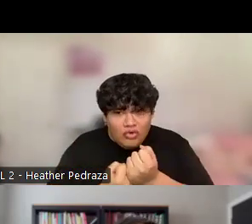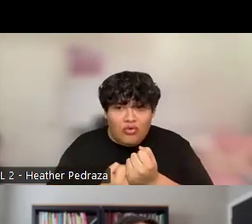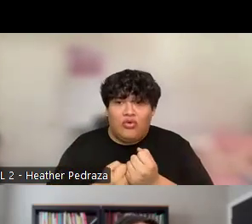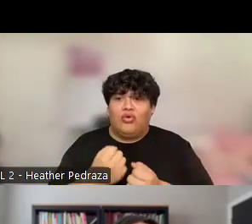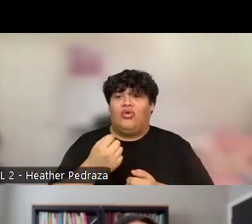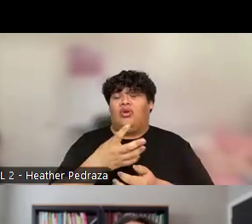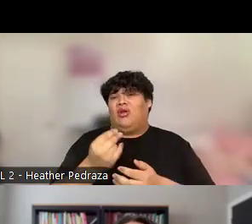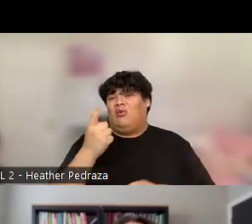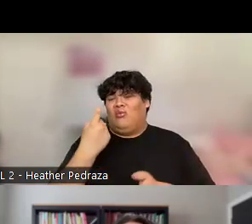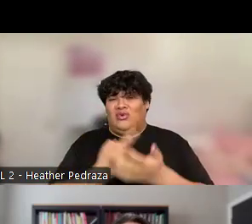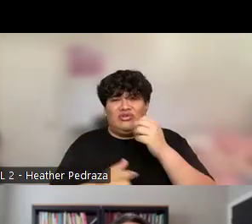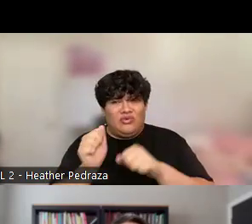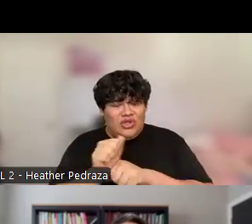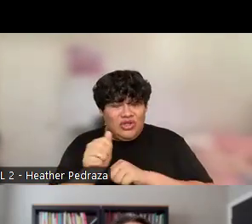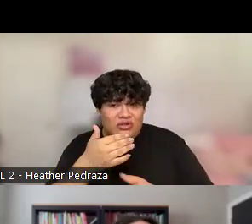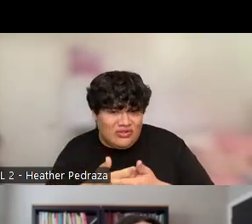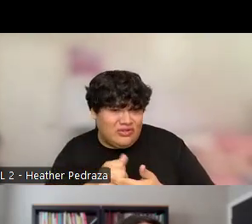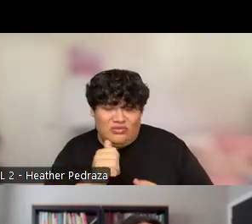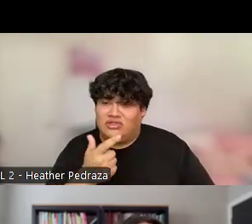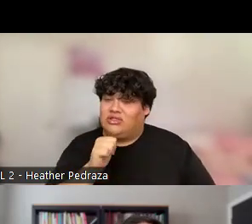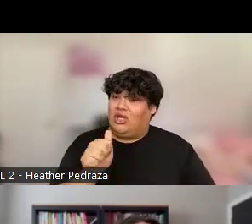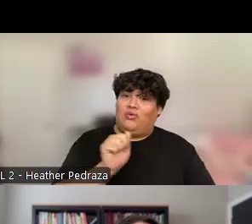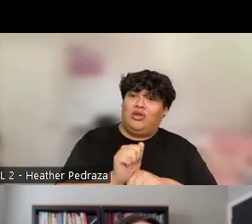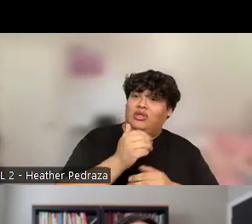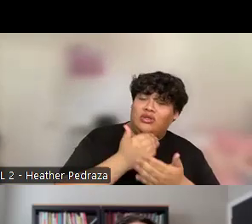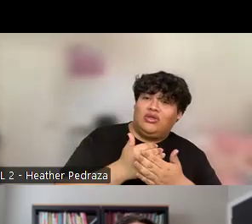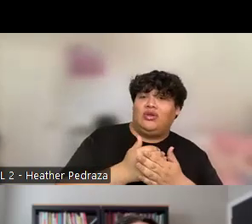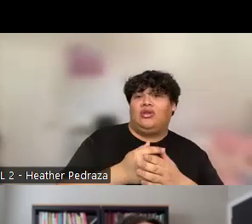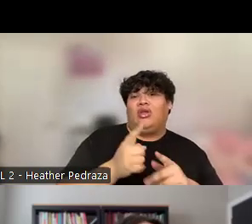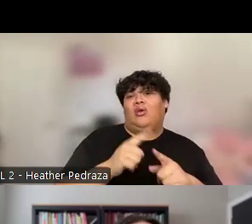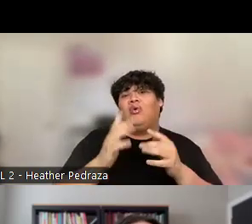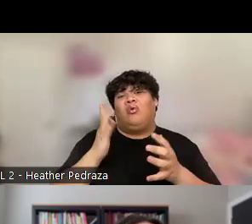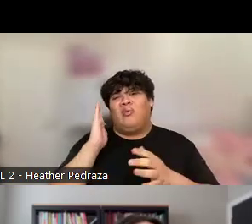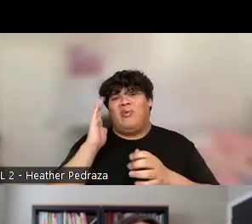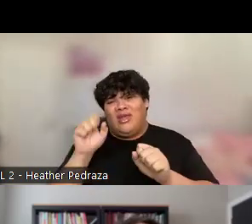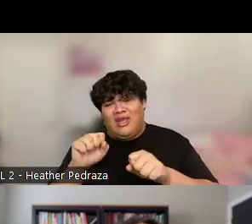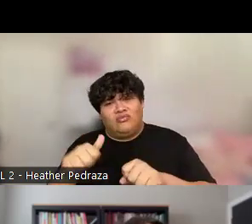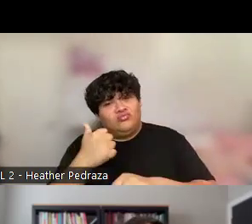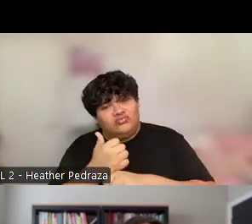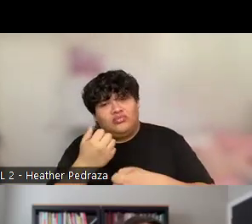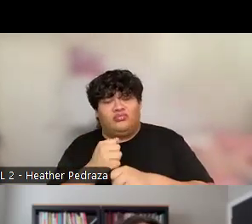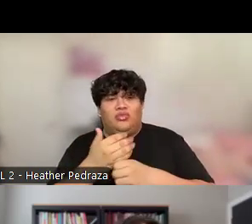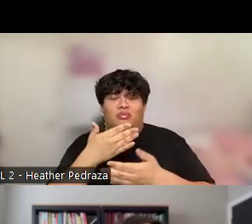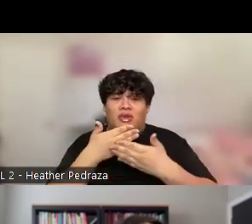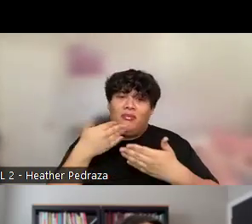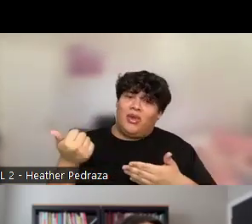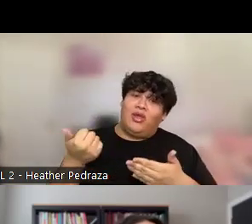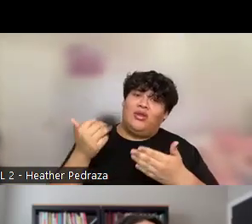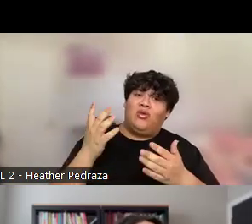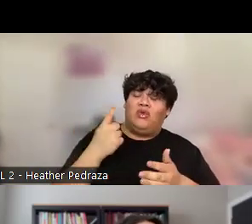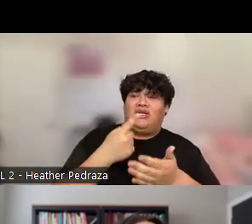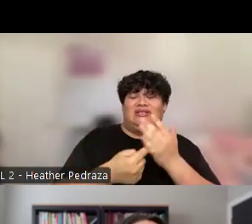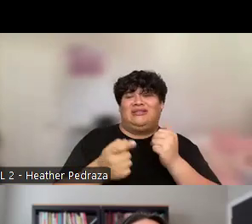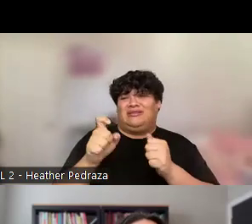what's not working well, what factors can make implementation easier, and what challenges are standing in the way.